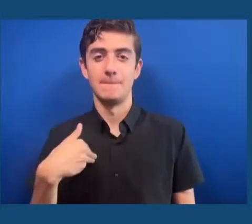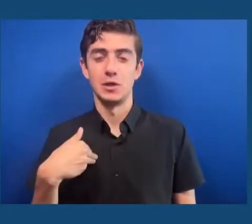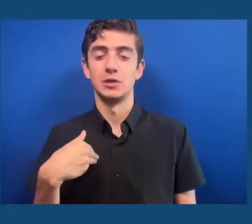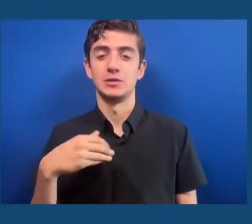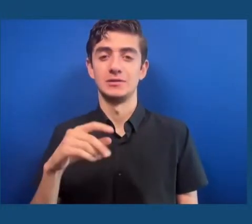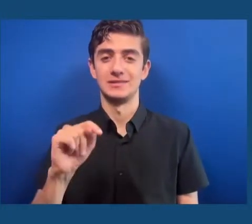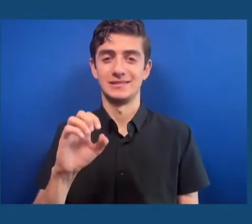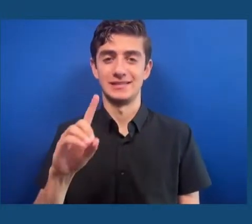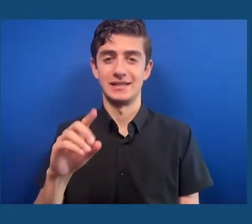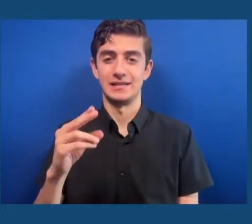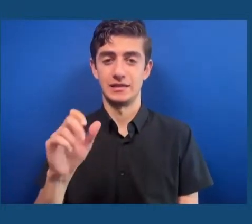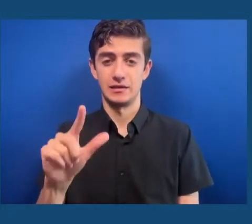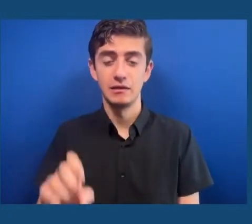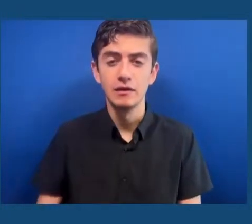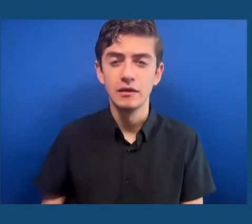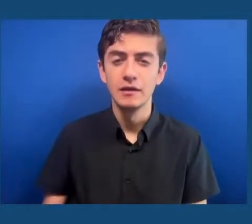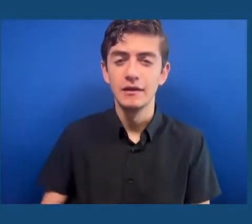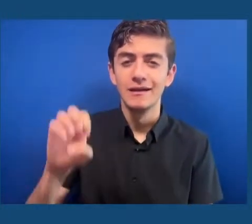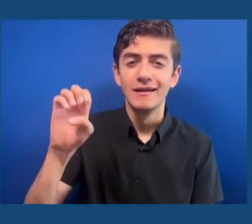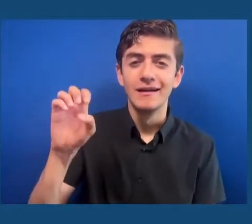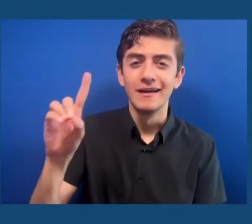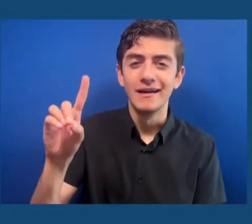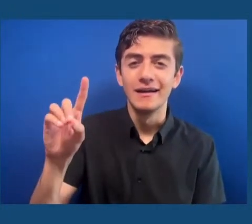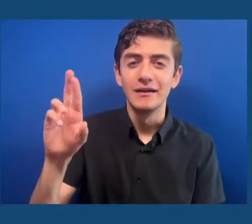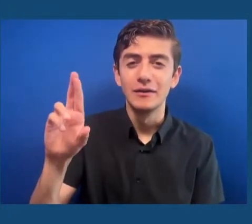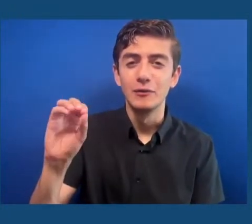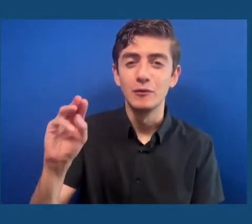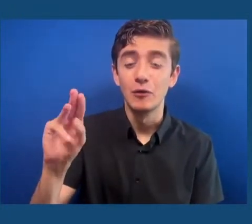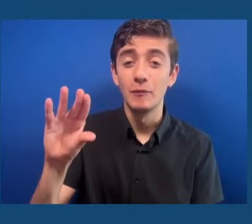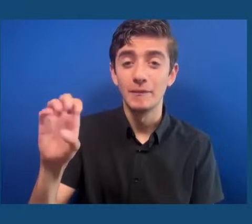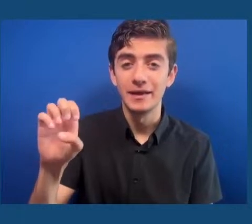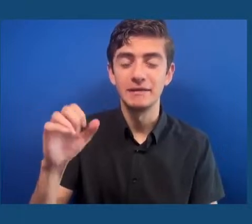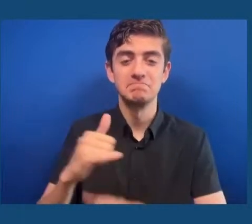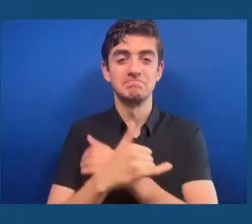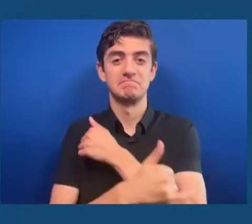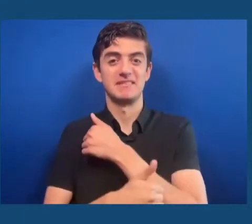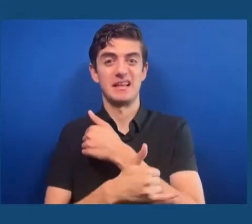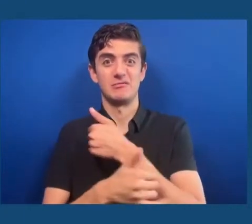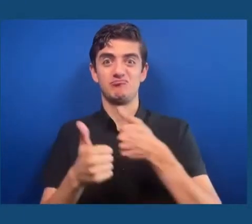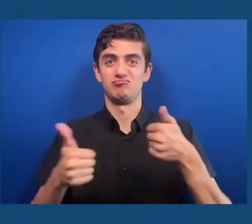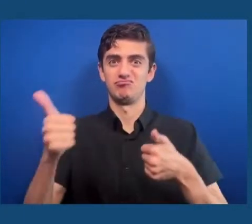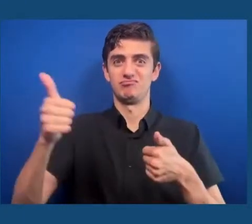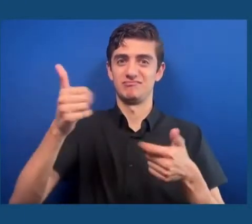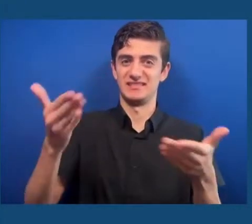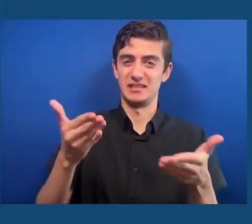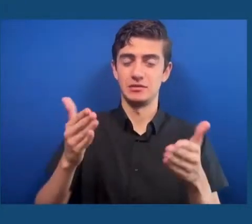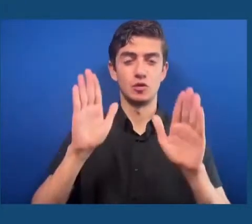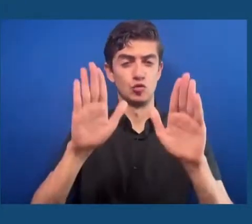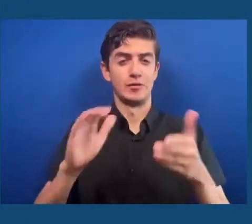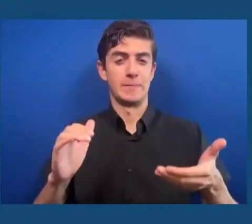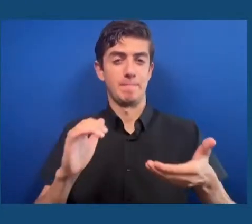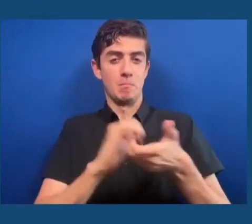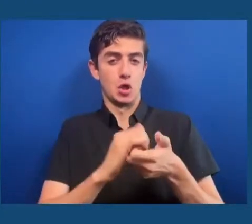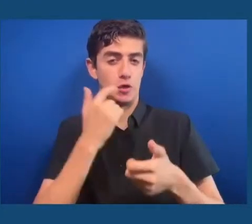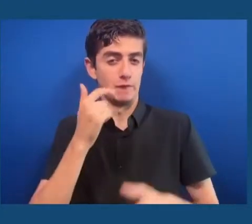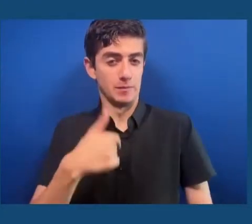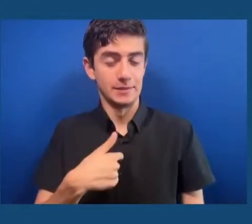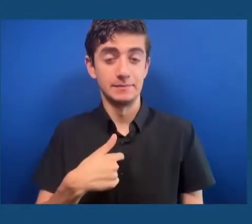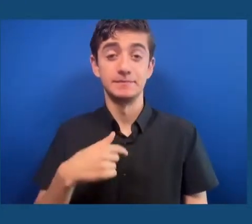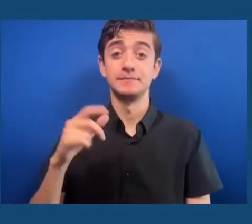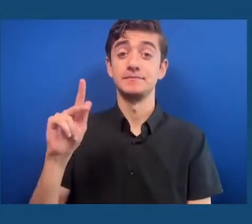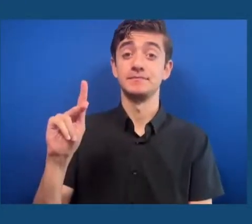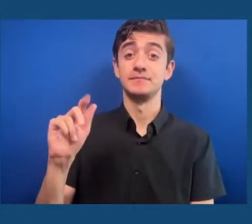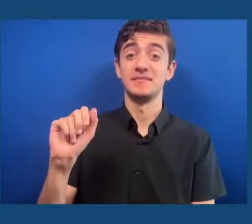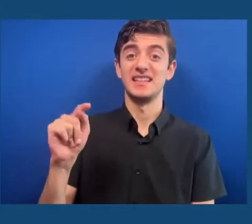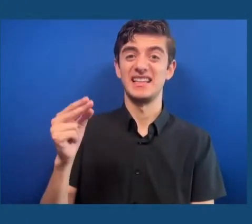Ed Romaine, our county executive, a great partner of mine, great partner. Kathy Burke-Gonzalez, our